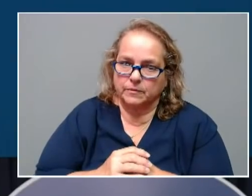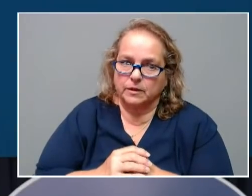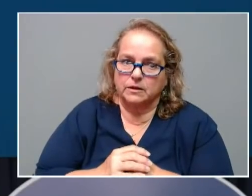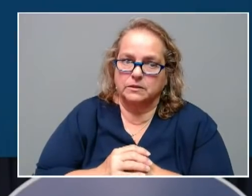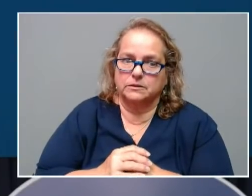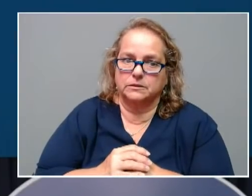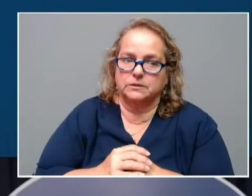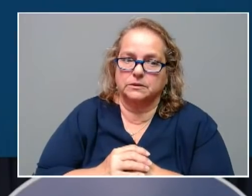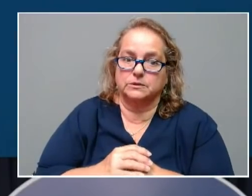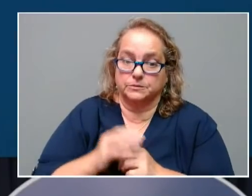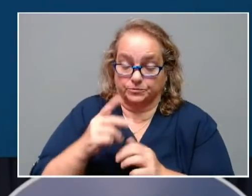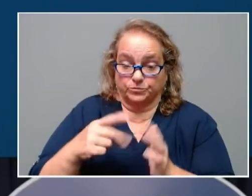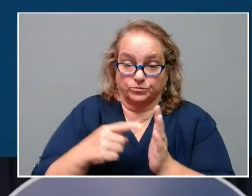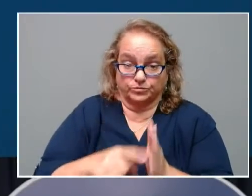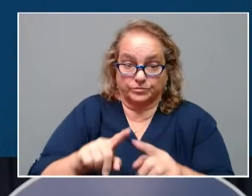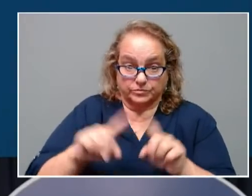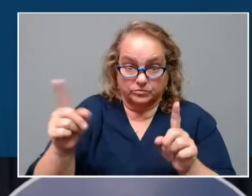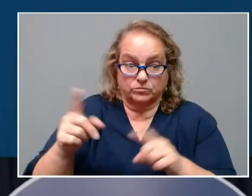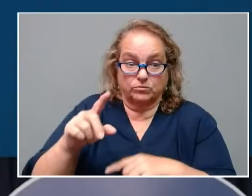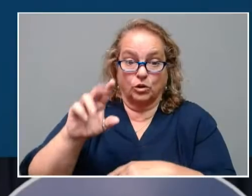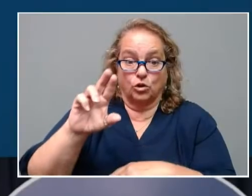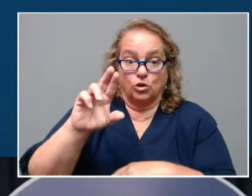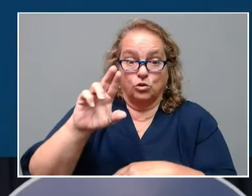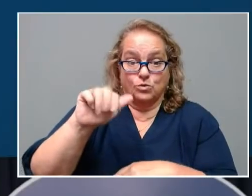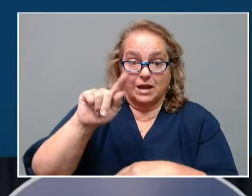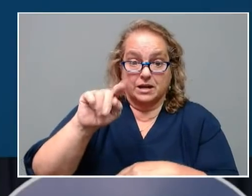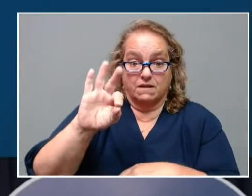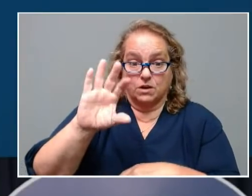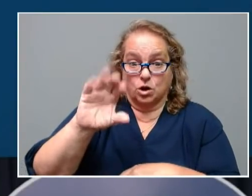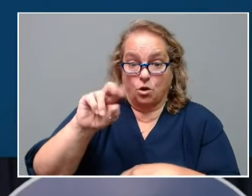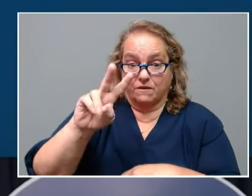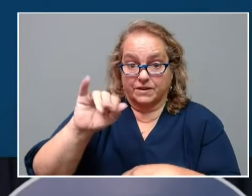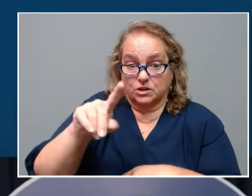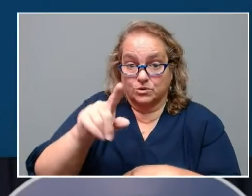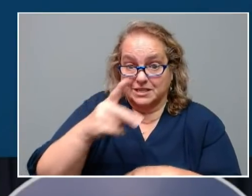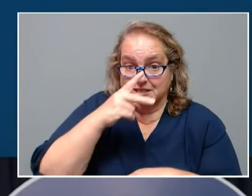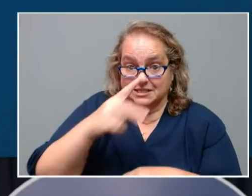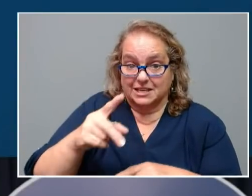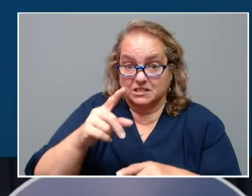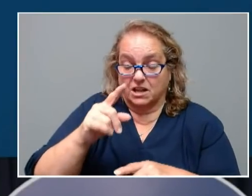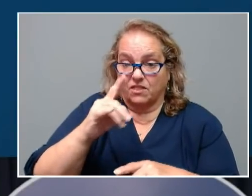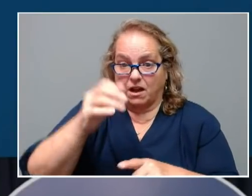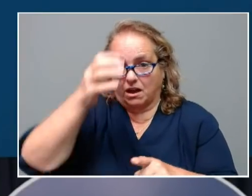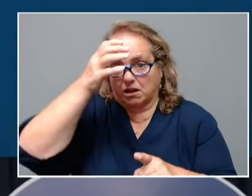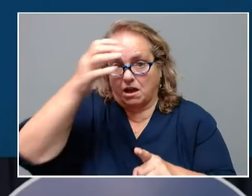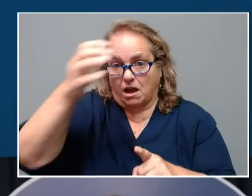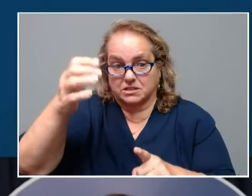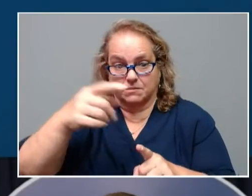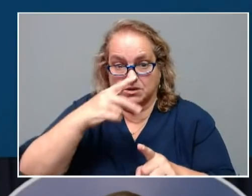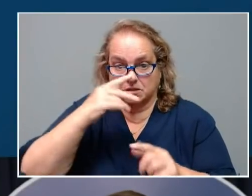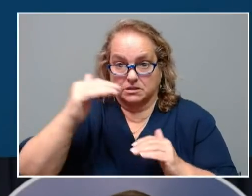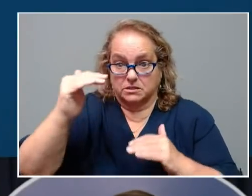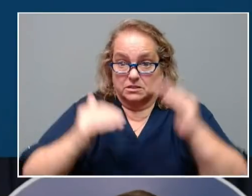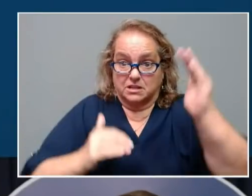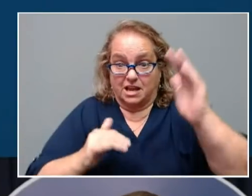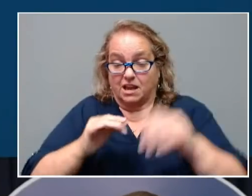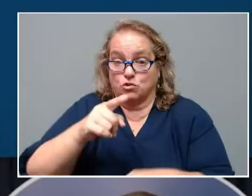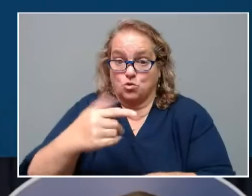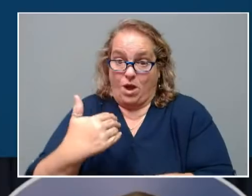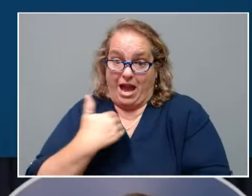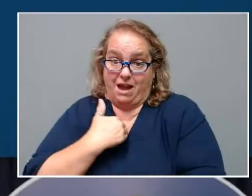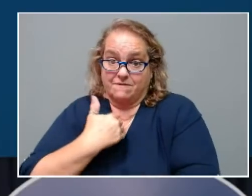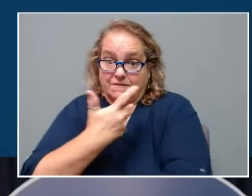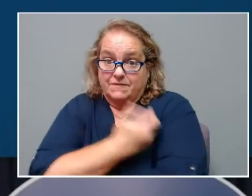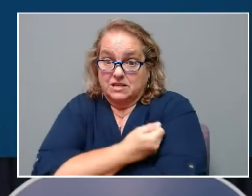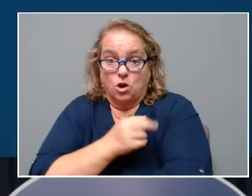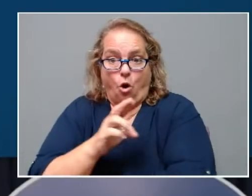With the rate of COVID by vaccination status, this again gives you the concept of how much extra protection